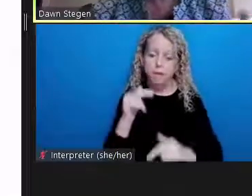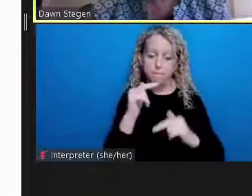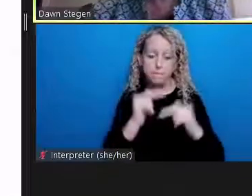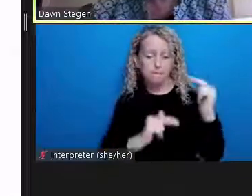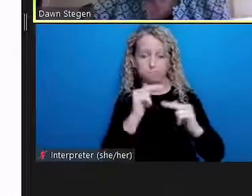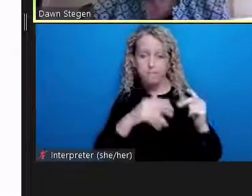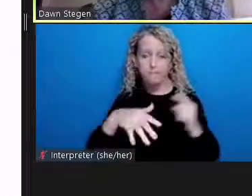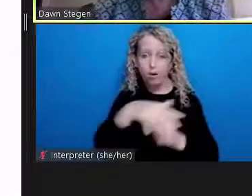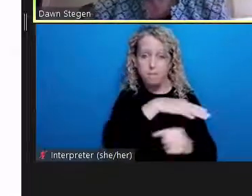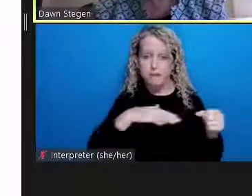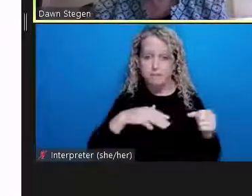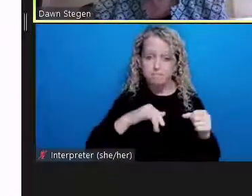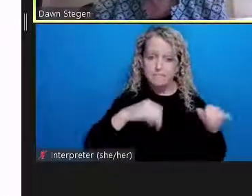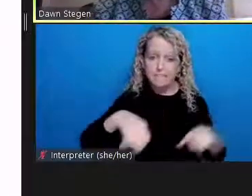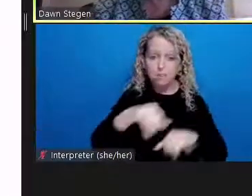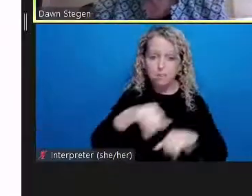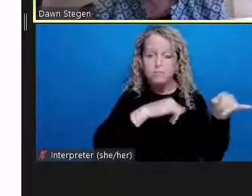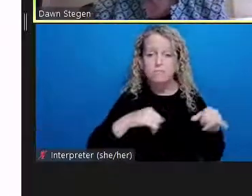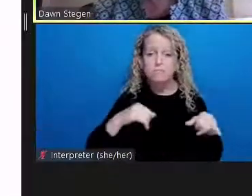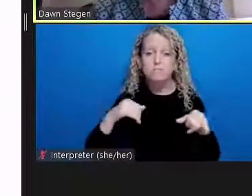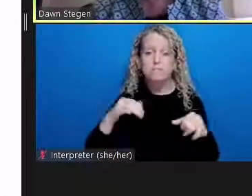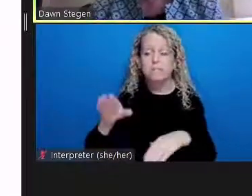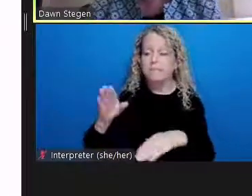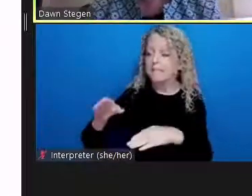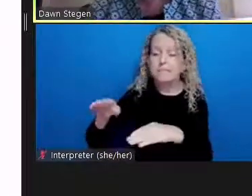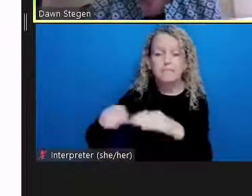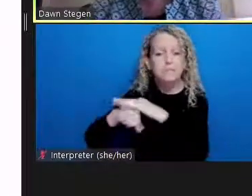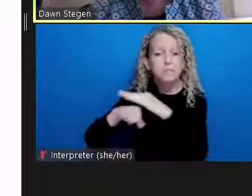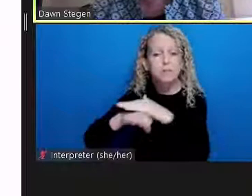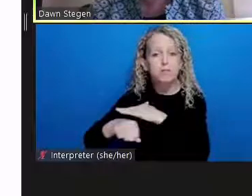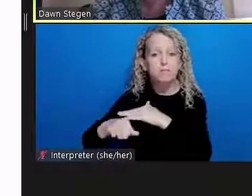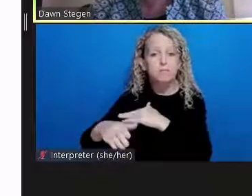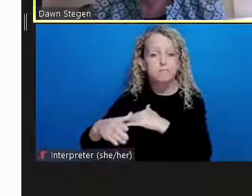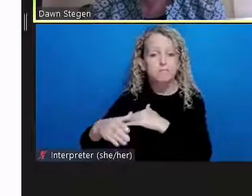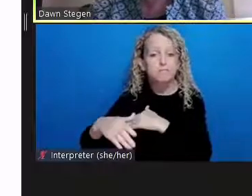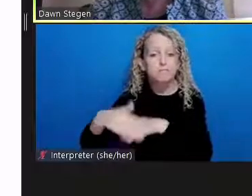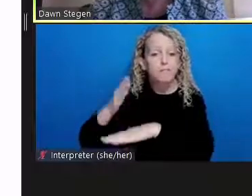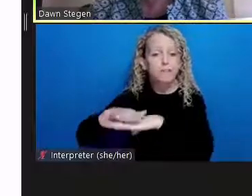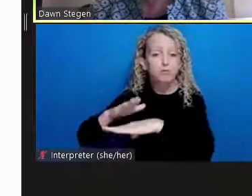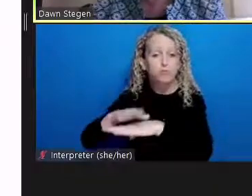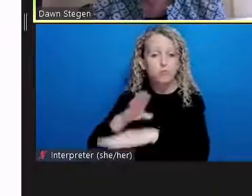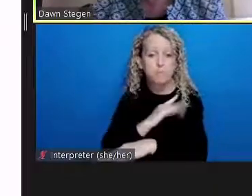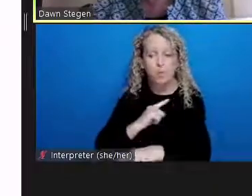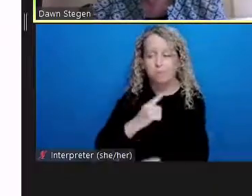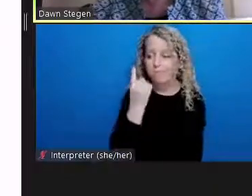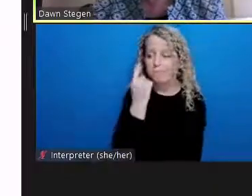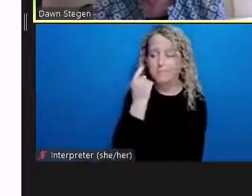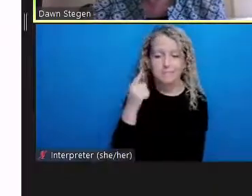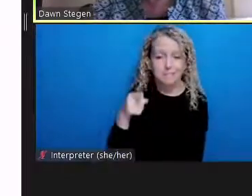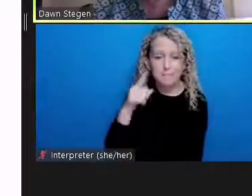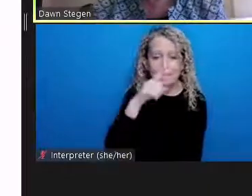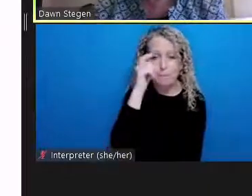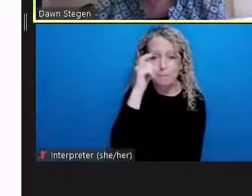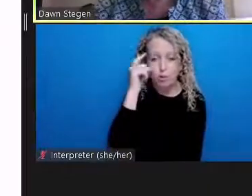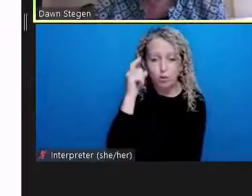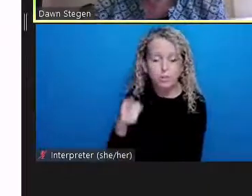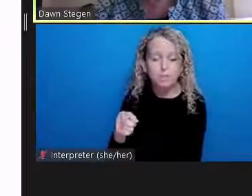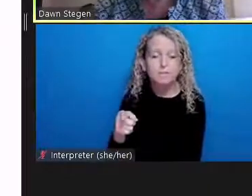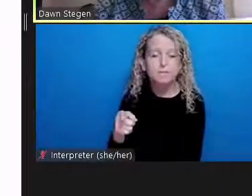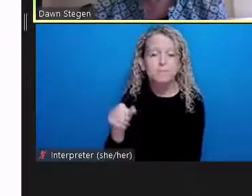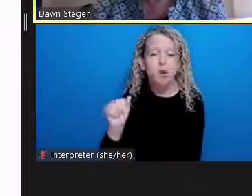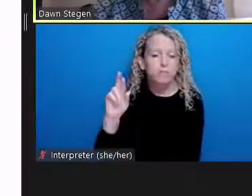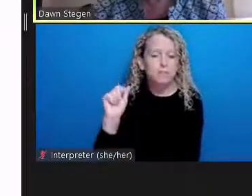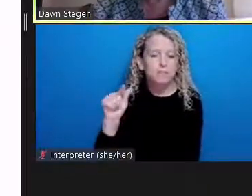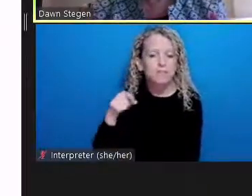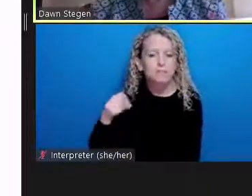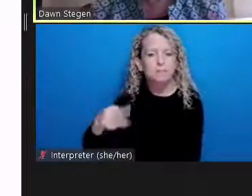the Accessibility Advisory Board in August, just this past summer, and those recommendations have been made